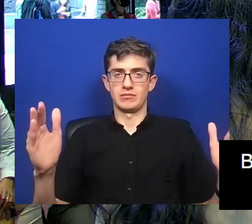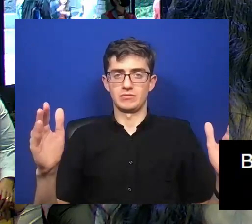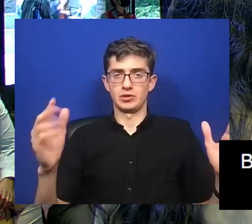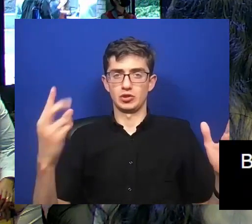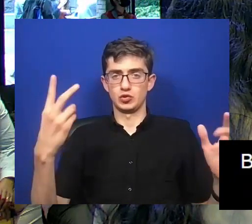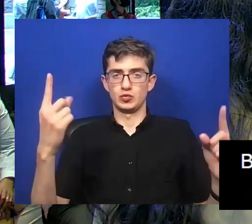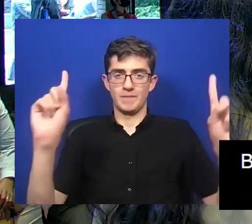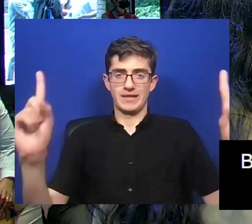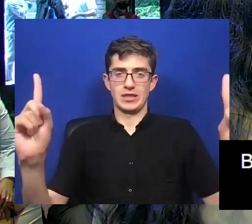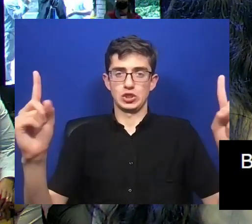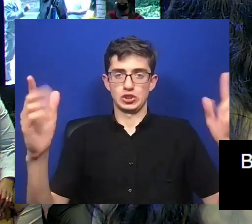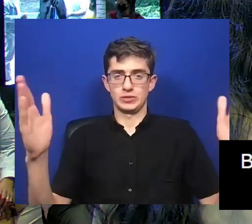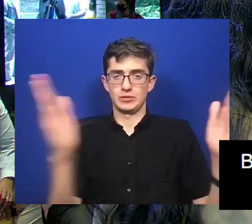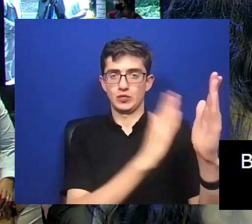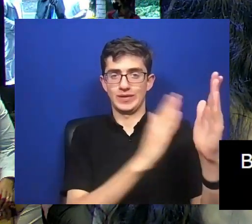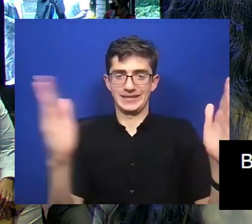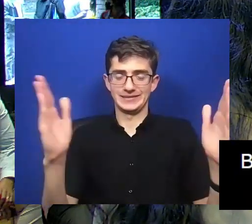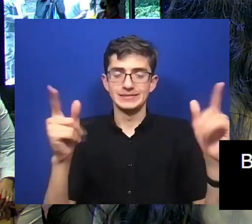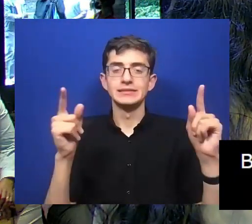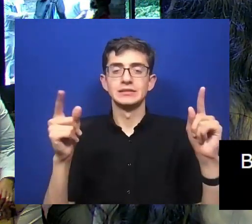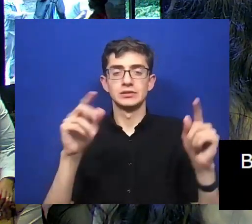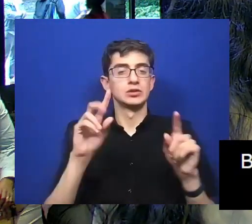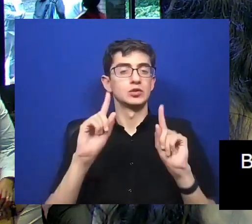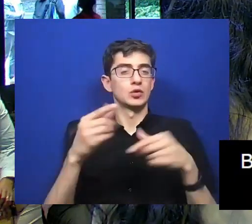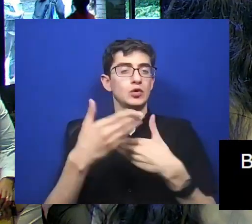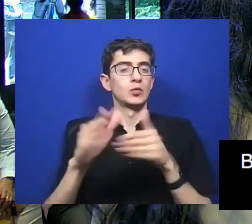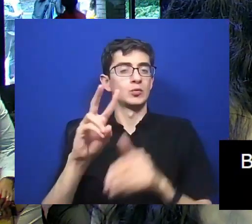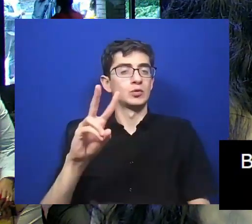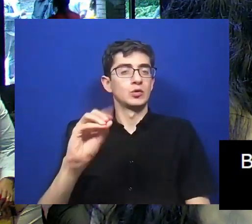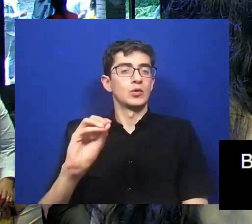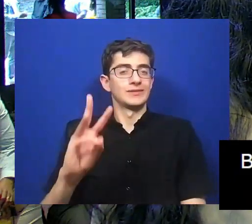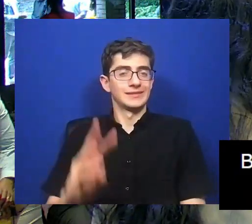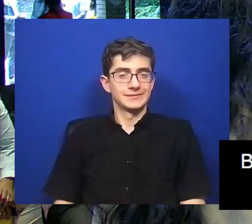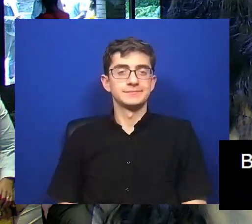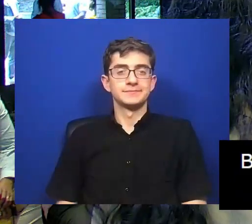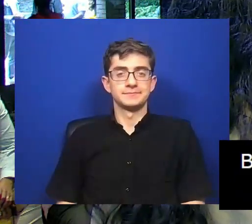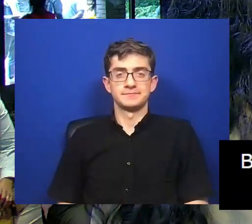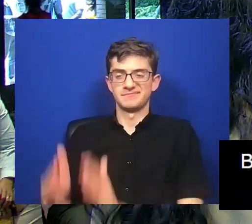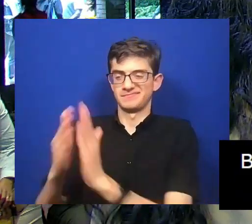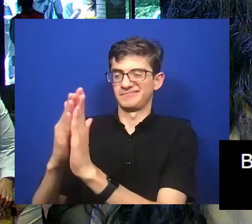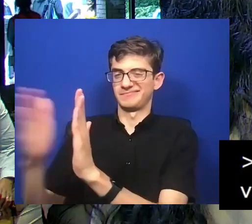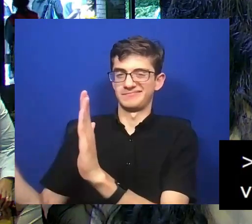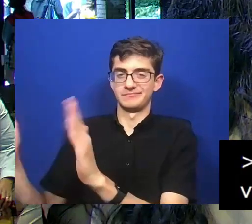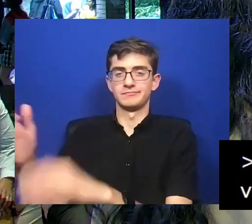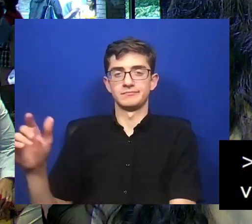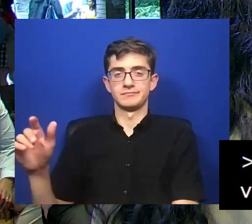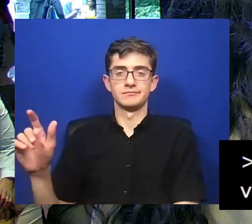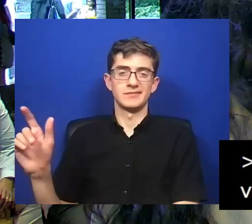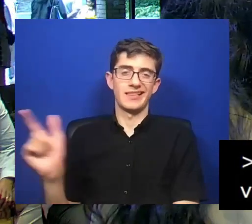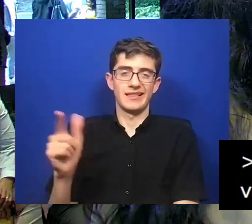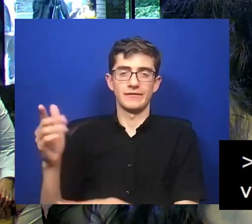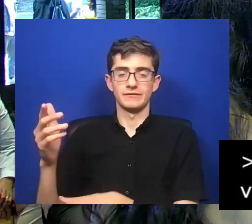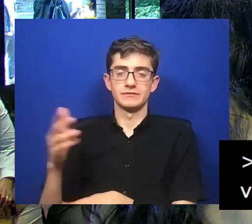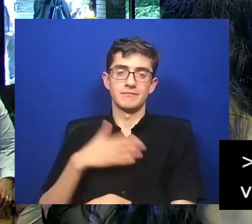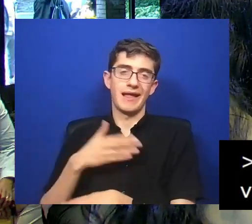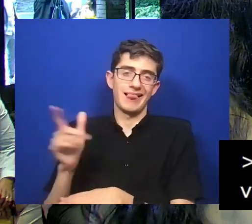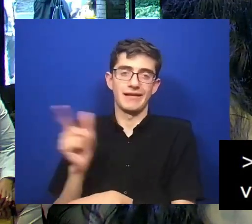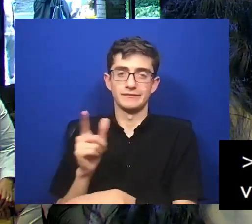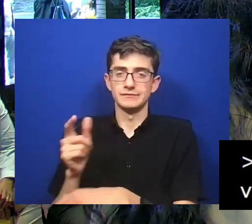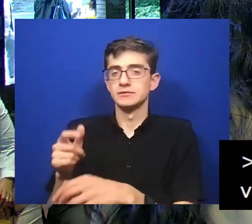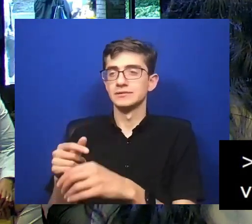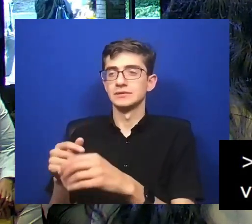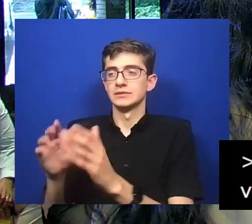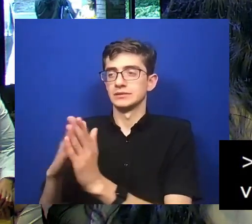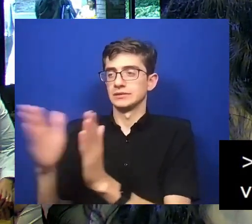Pillars. Please go to breakout room 206. Remember that you are 206. And then if you're on the left side of the room, my left, you